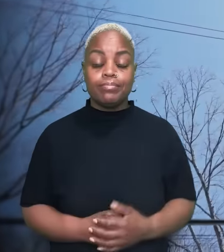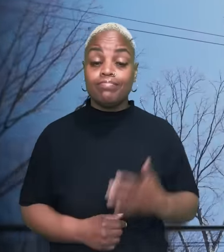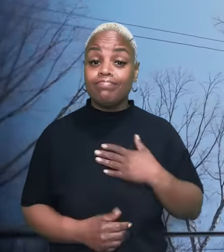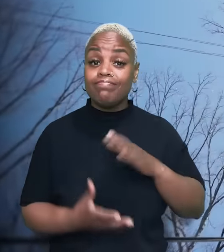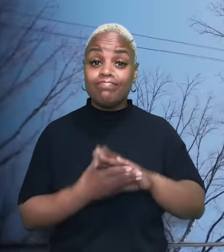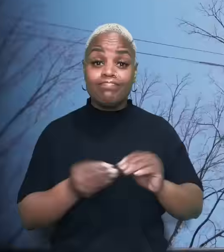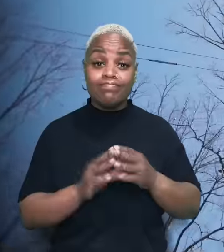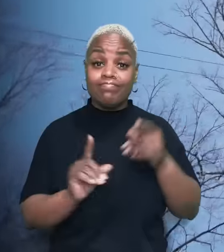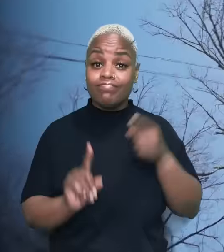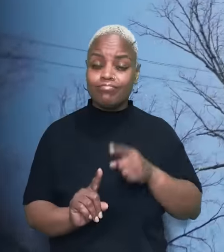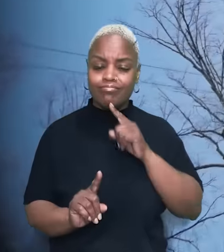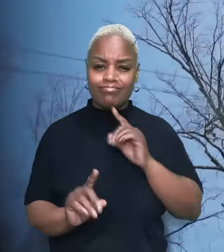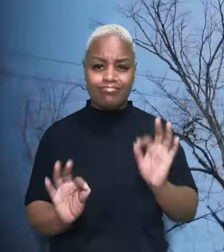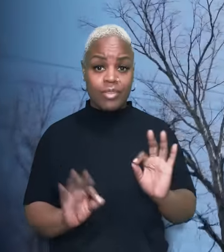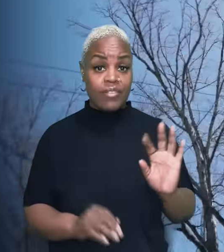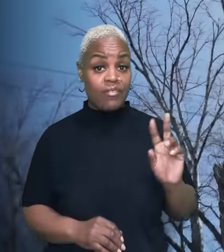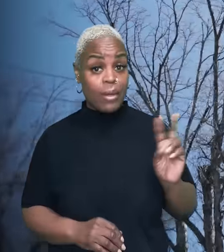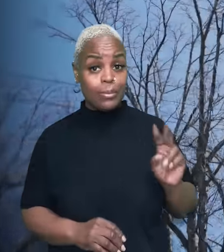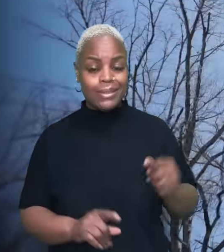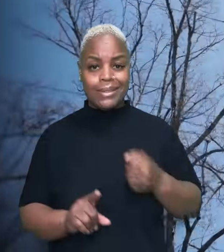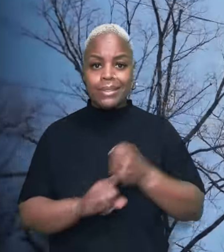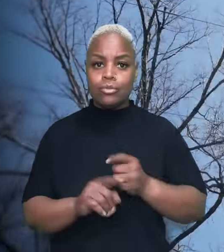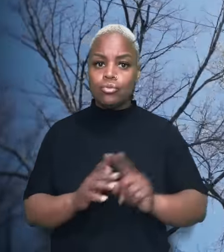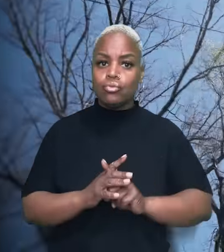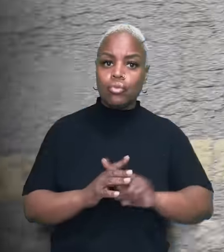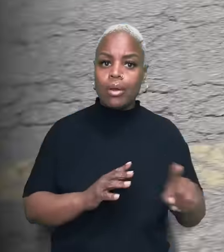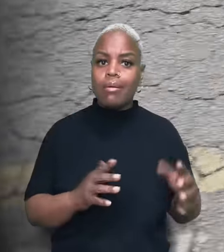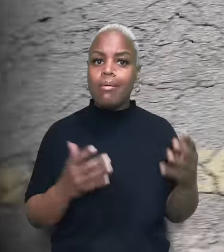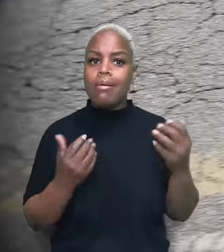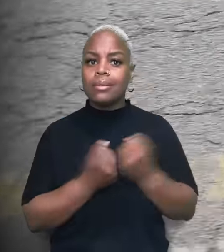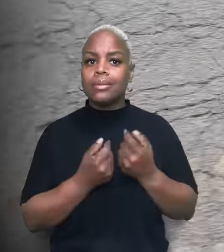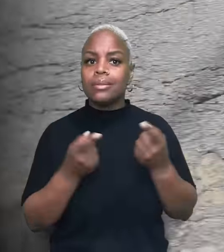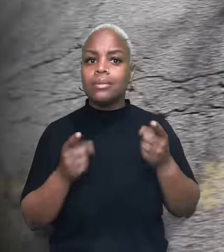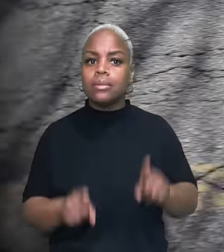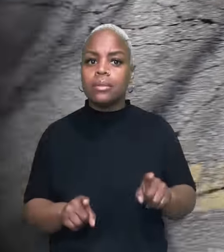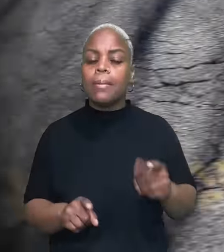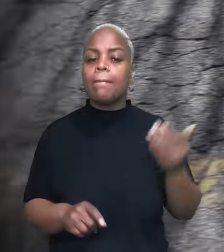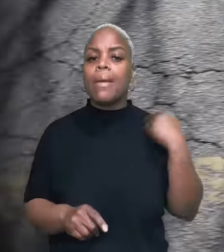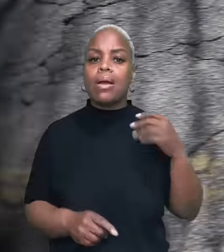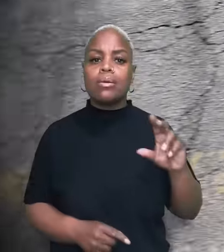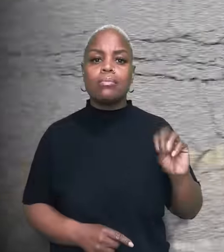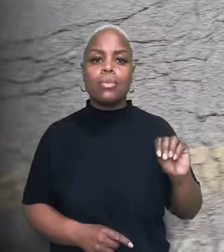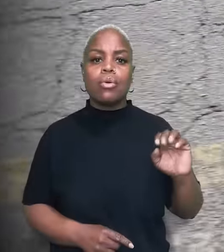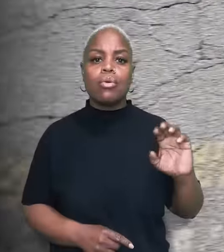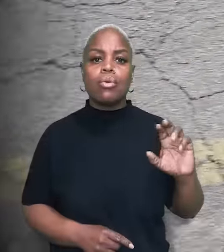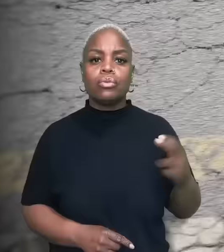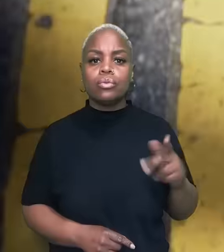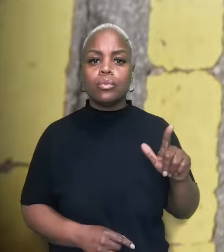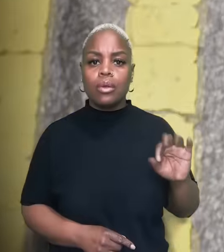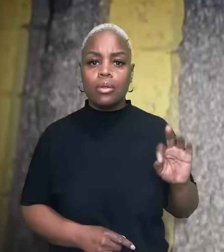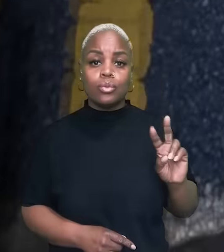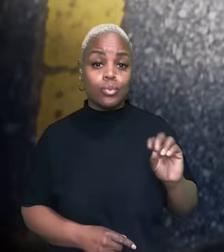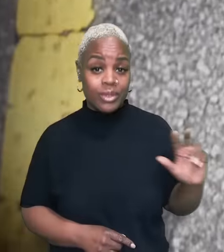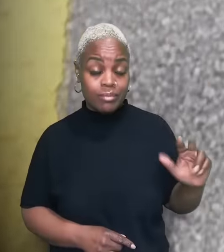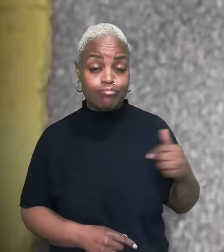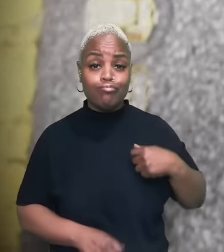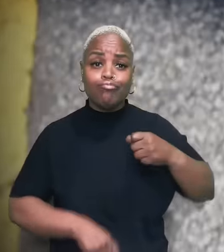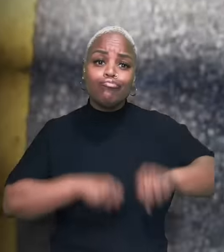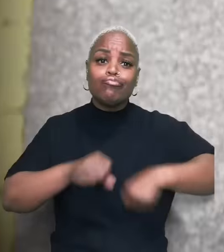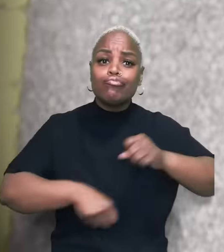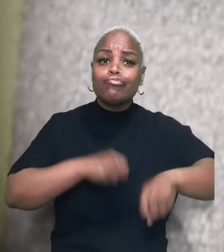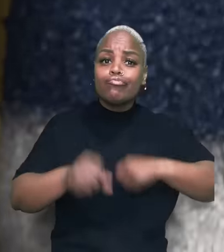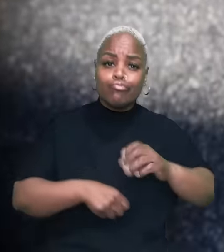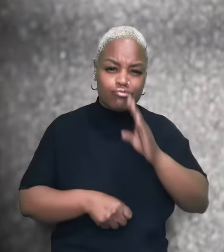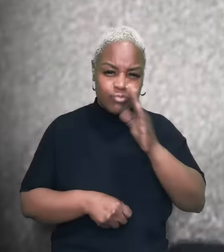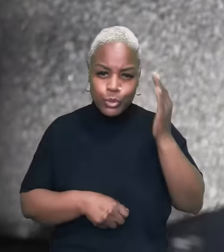My story is one being a victim of a hit-and-run accident back on March 29, 2003. While biking on this